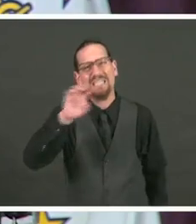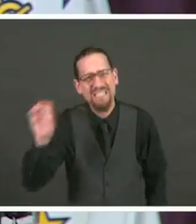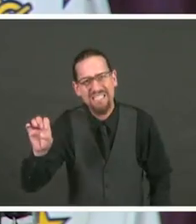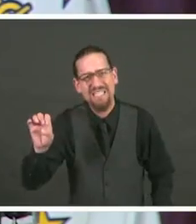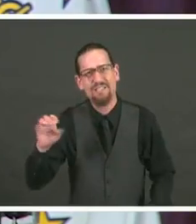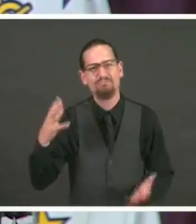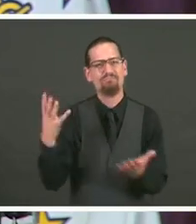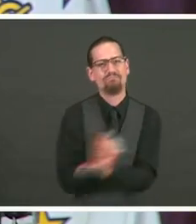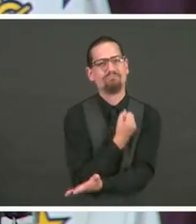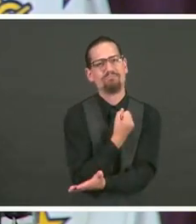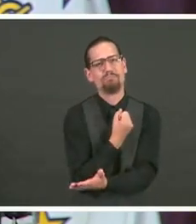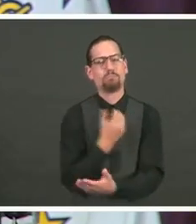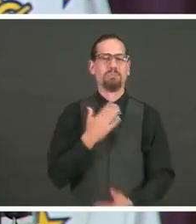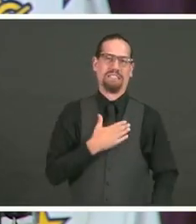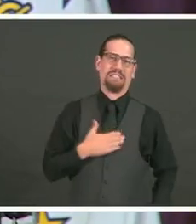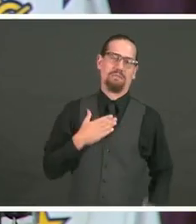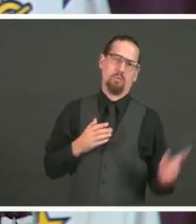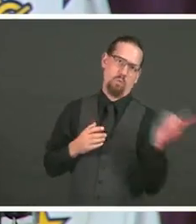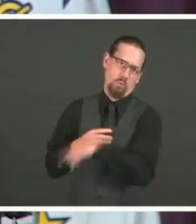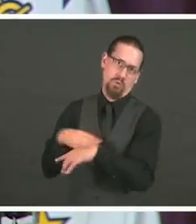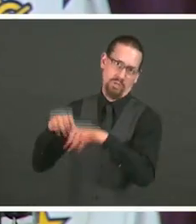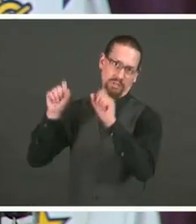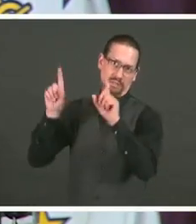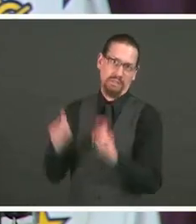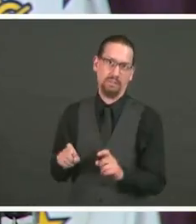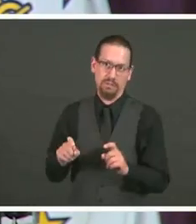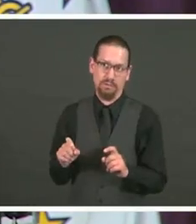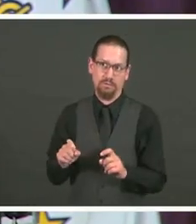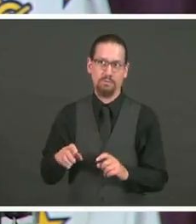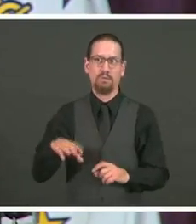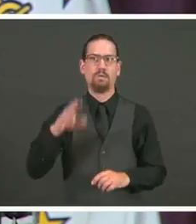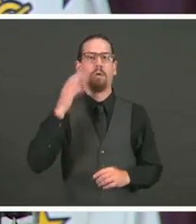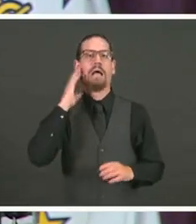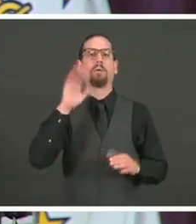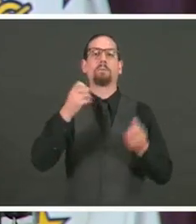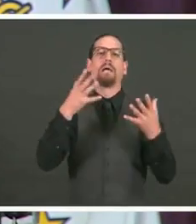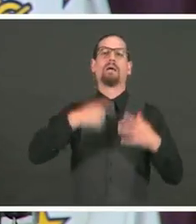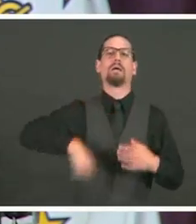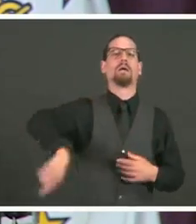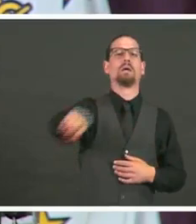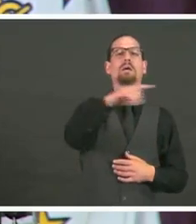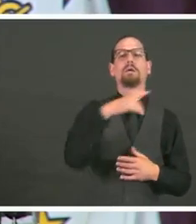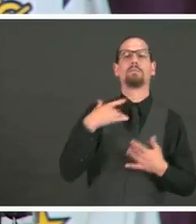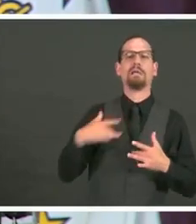age category are getting tested. So please consider doing it. It won't take long.